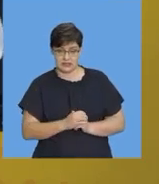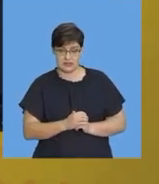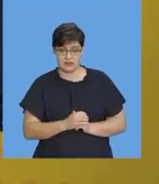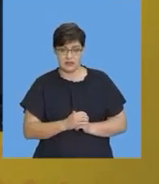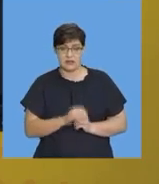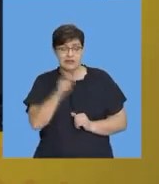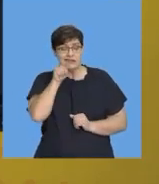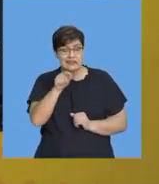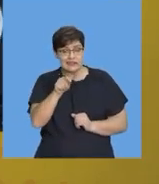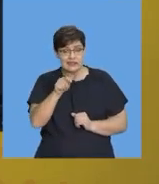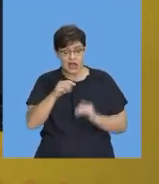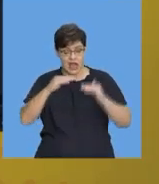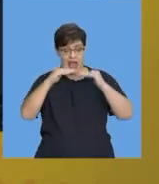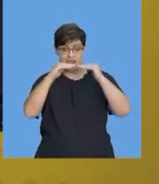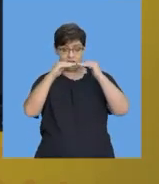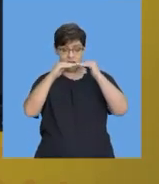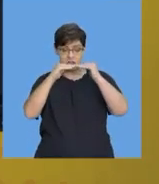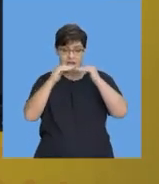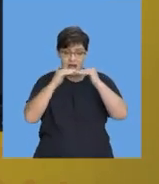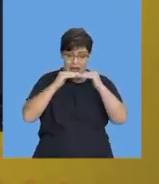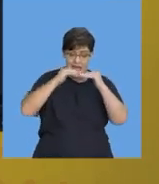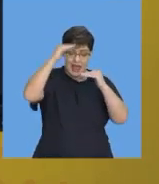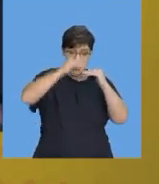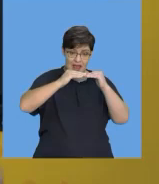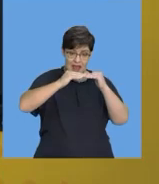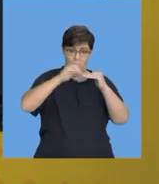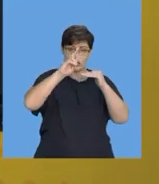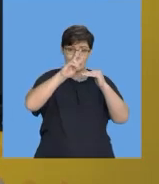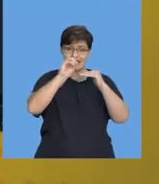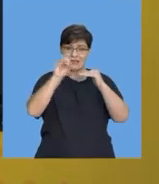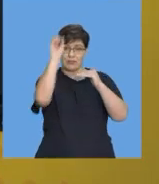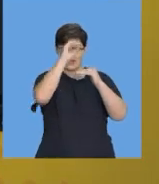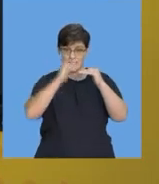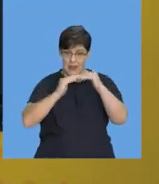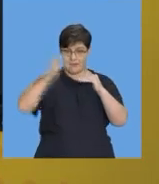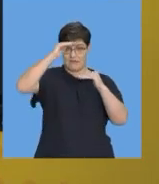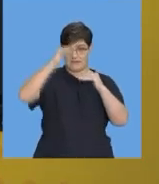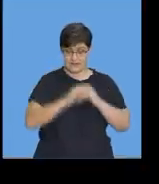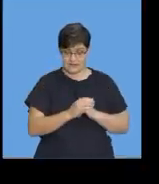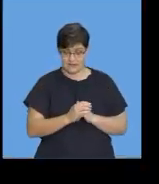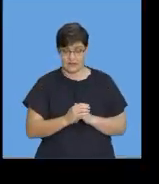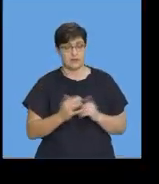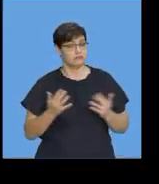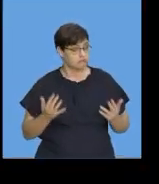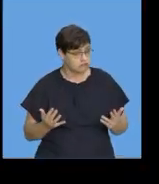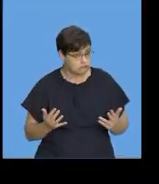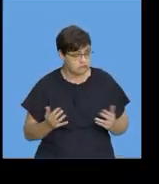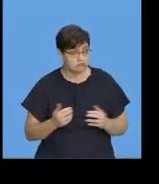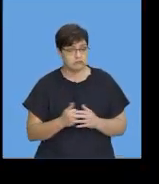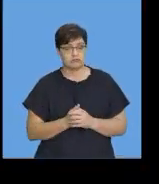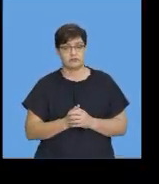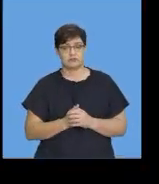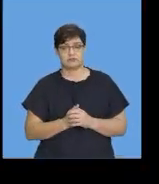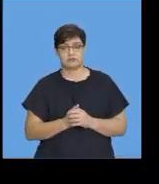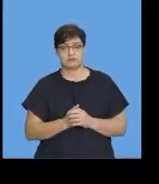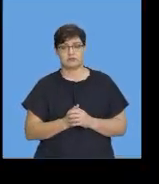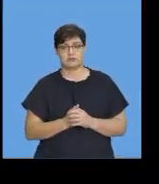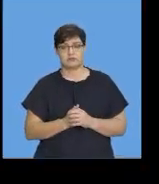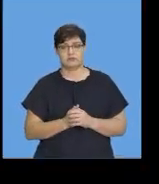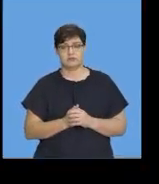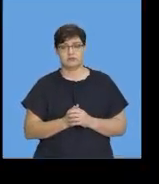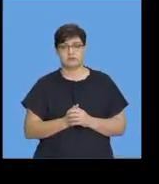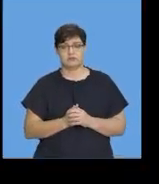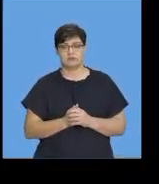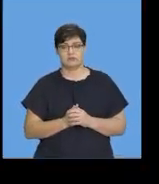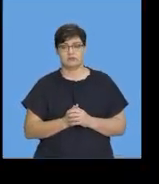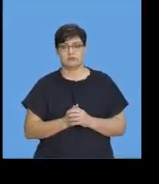was 20% above the average price. Okay, so if that's the case, let's just